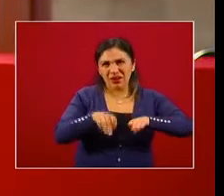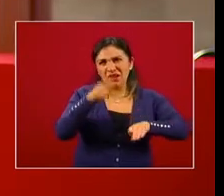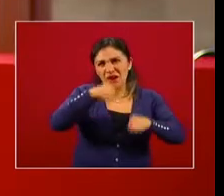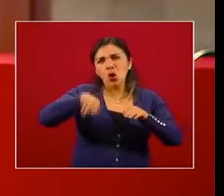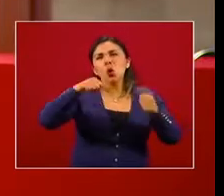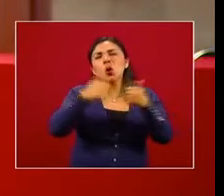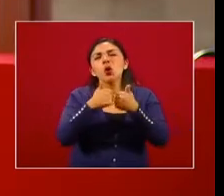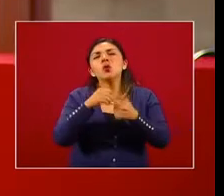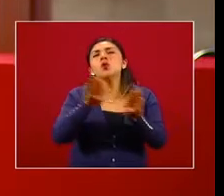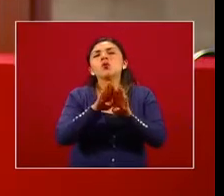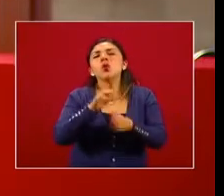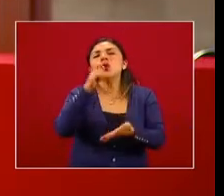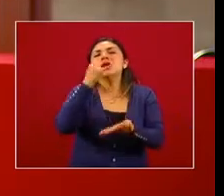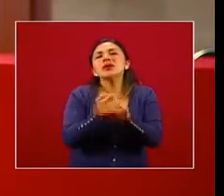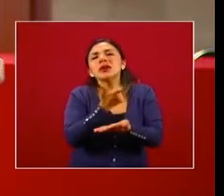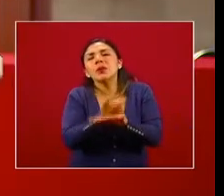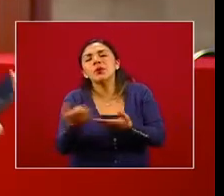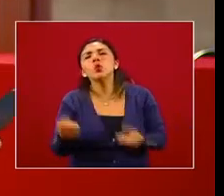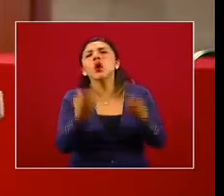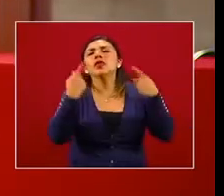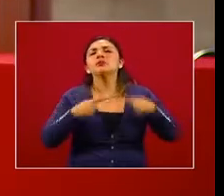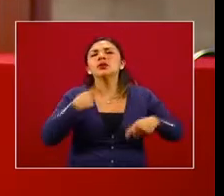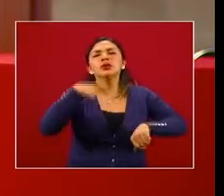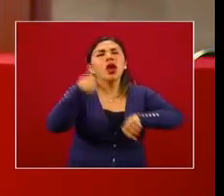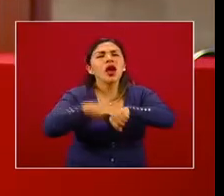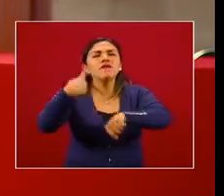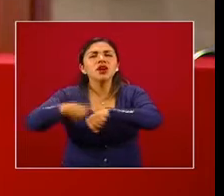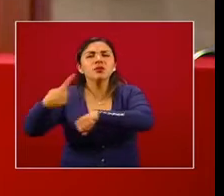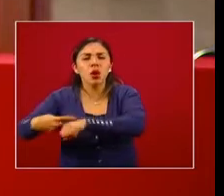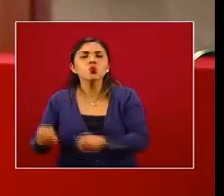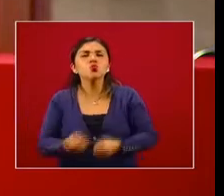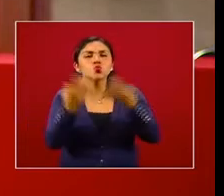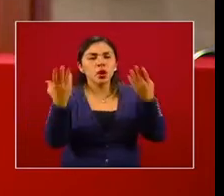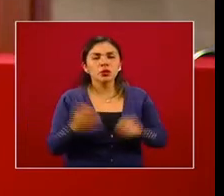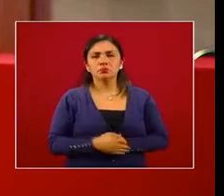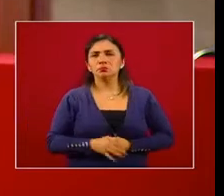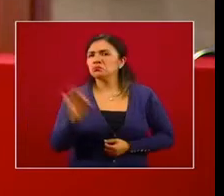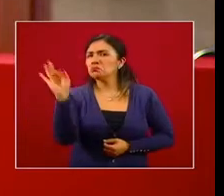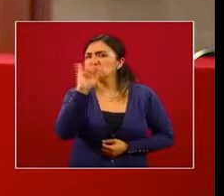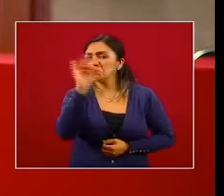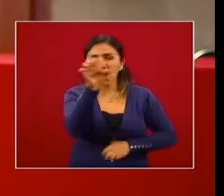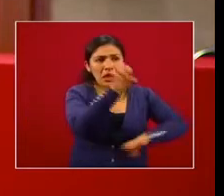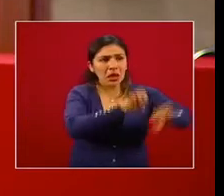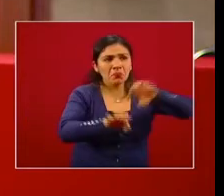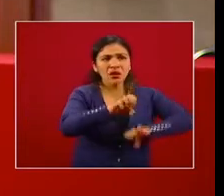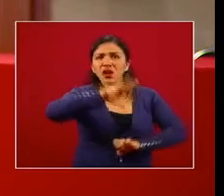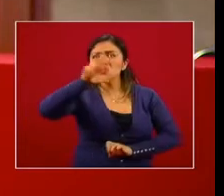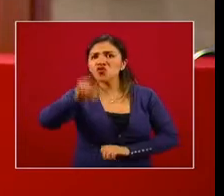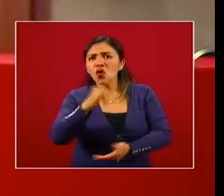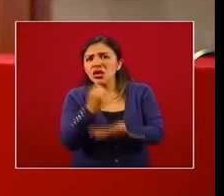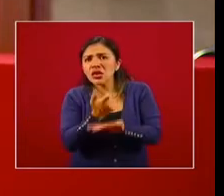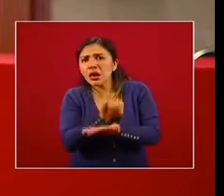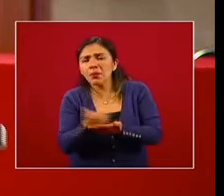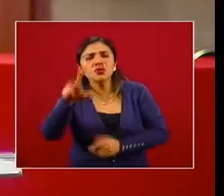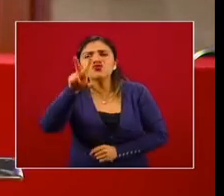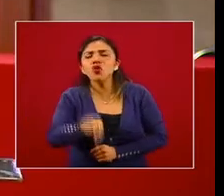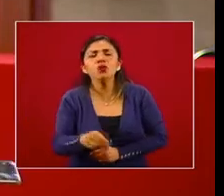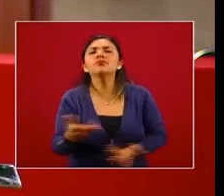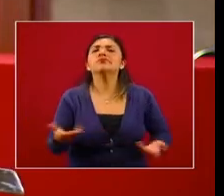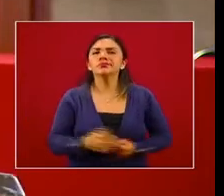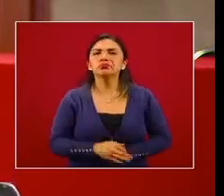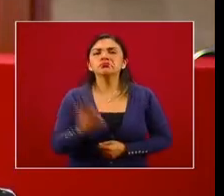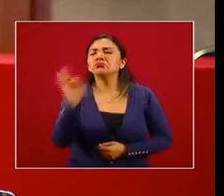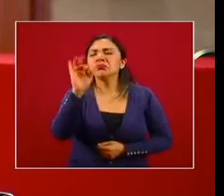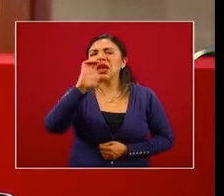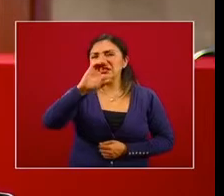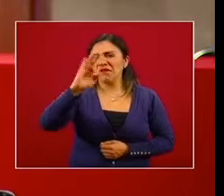taking. And especially they're going to be monitoring what person can't go to work. What happens if they